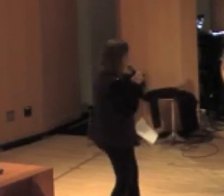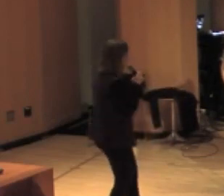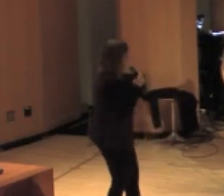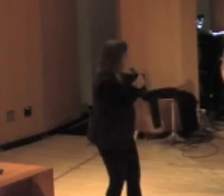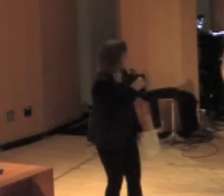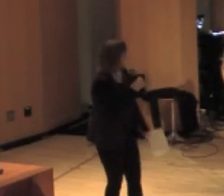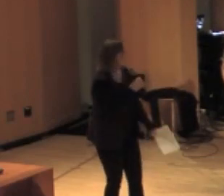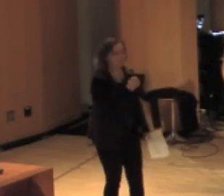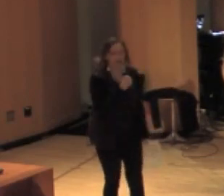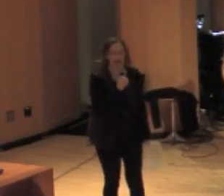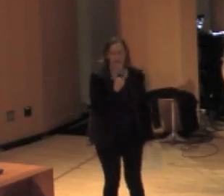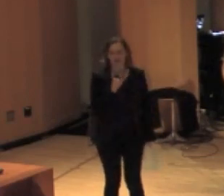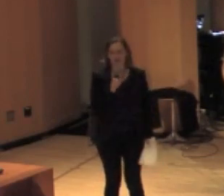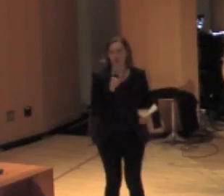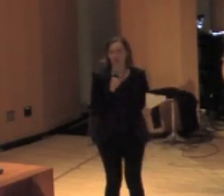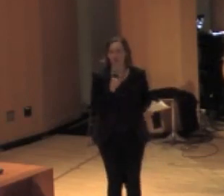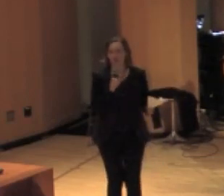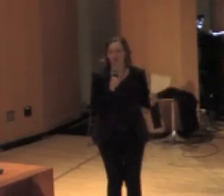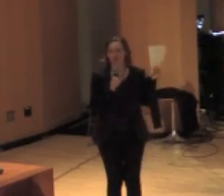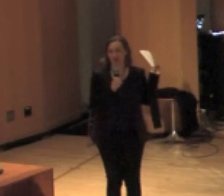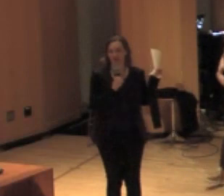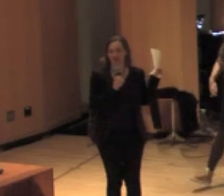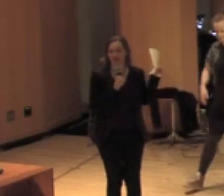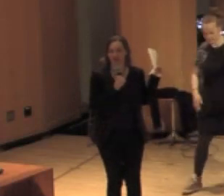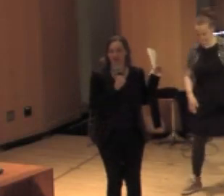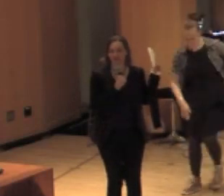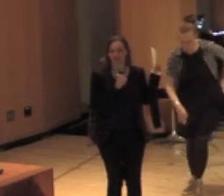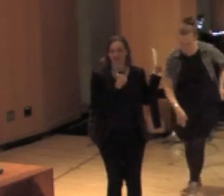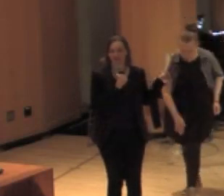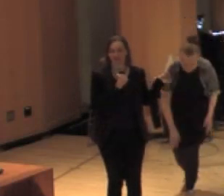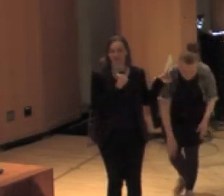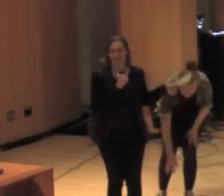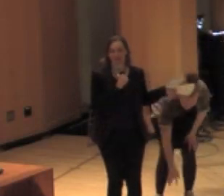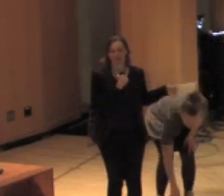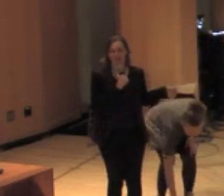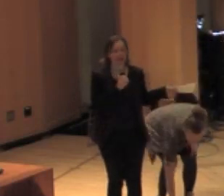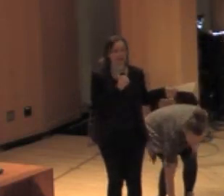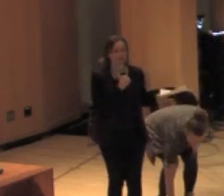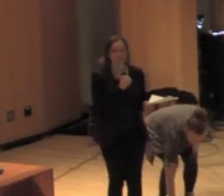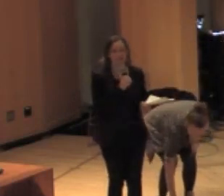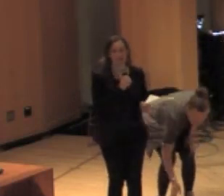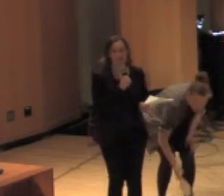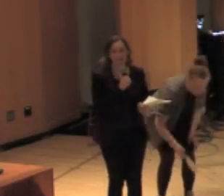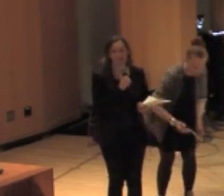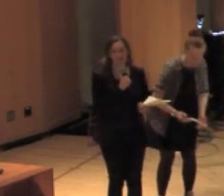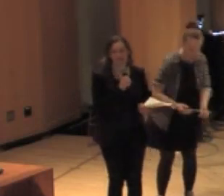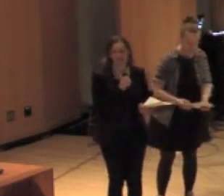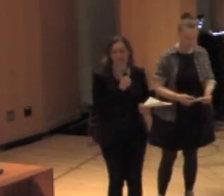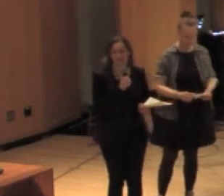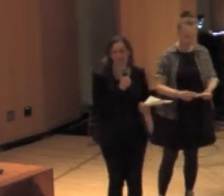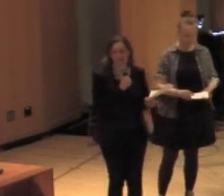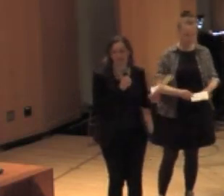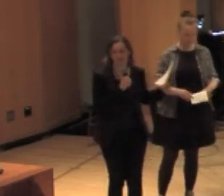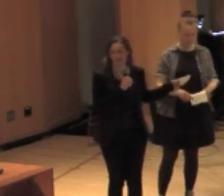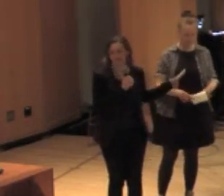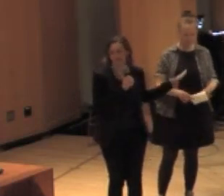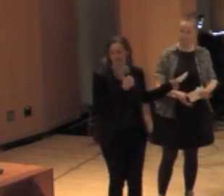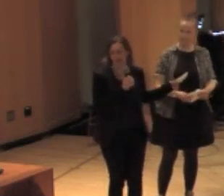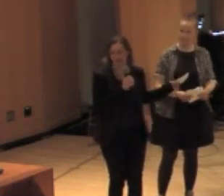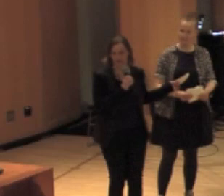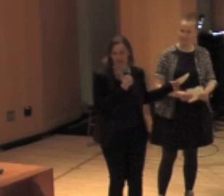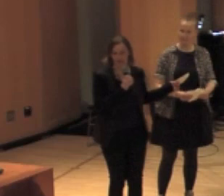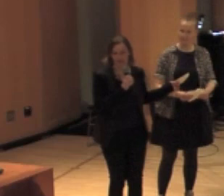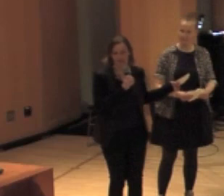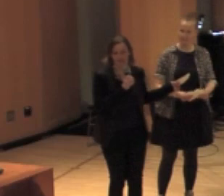speak um so we are actually putting we're going to try to have uh the first half of the third scene is you're going to